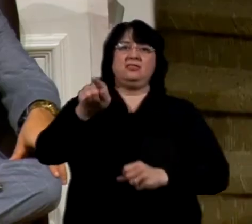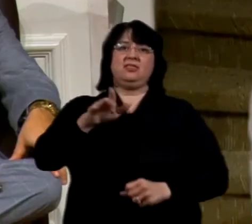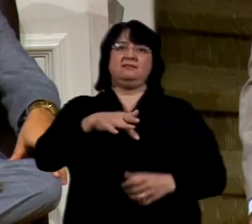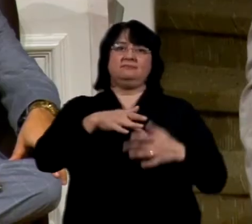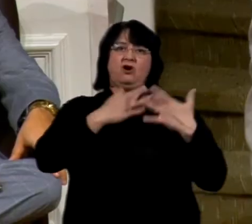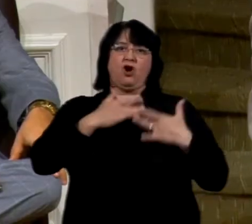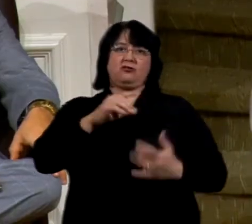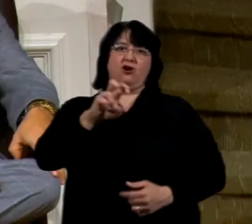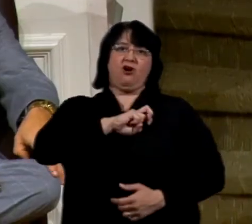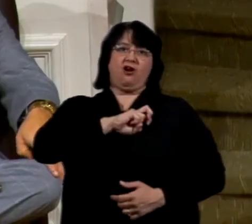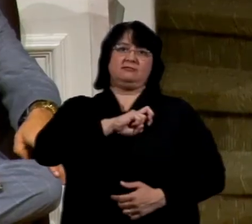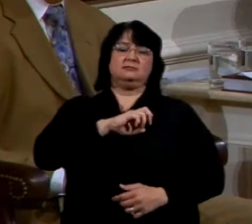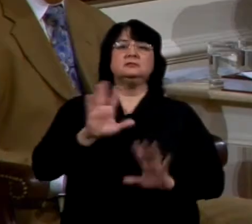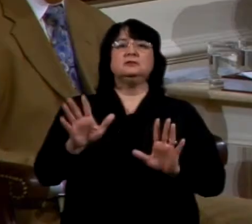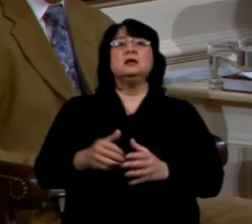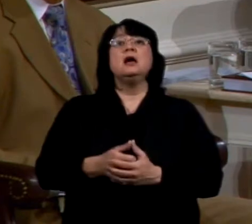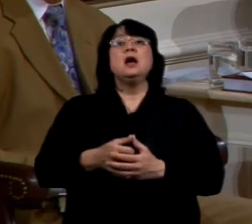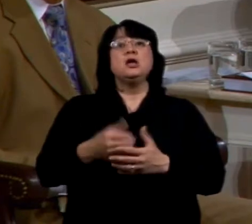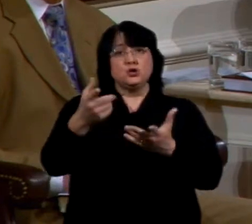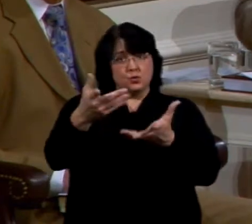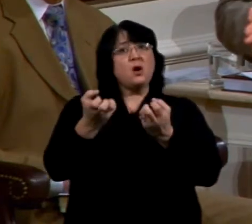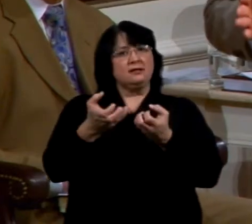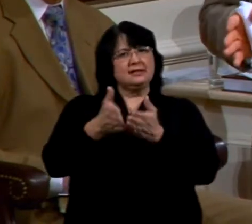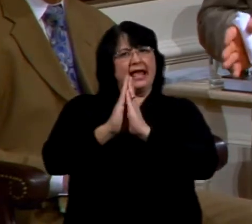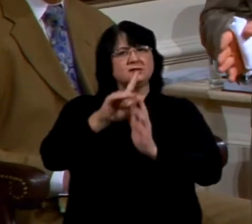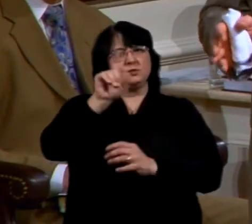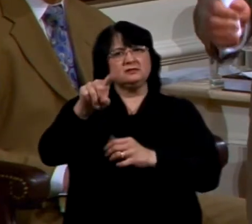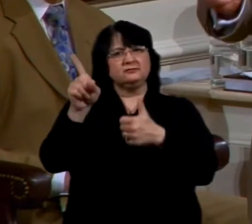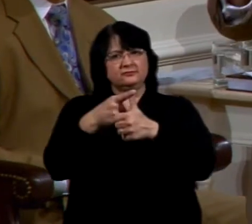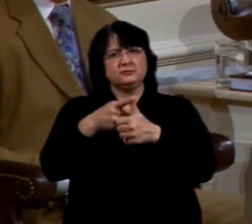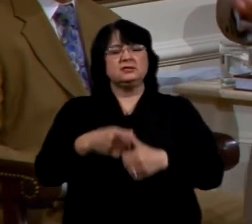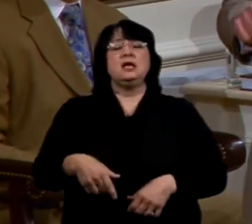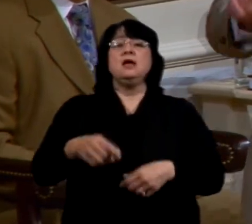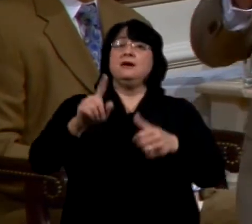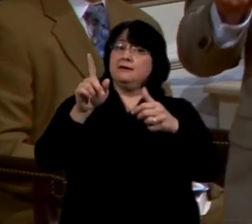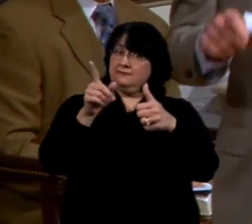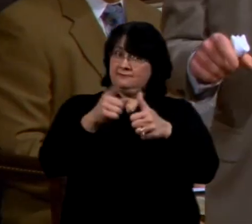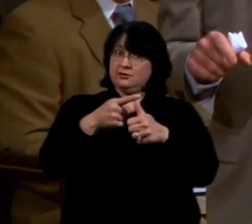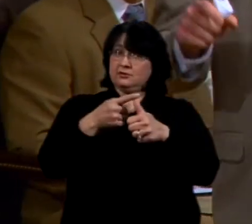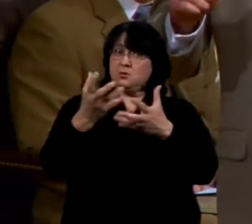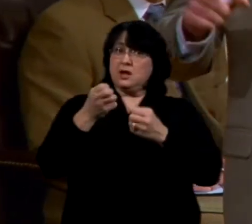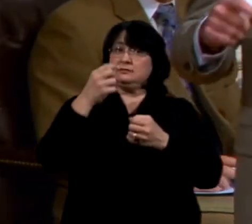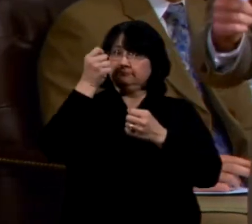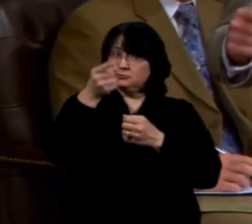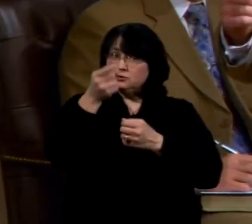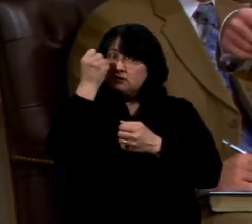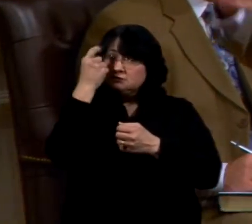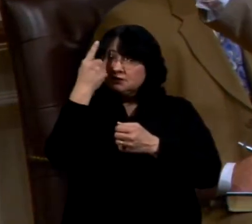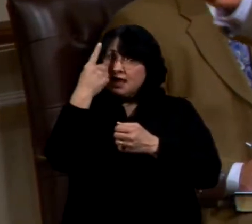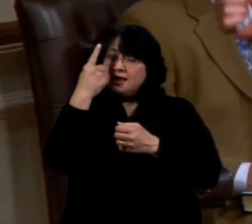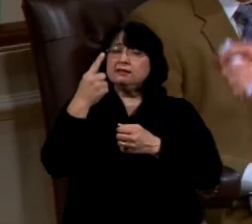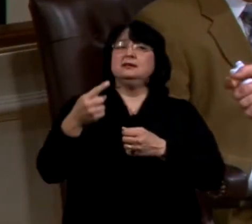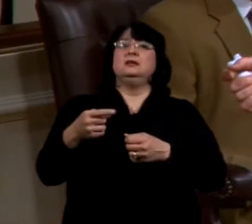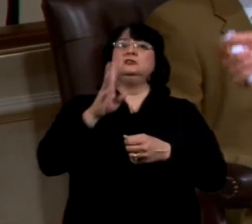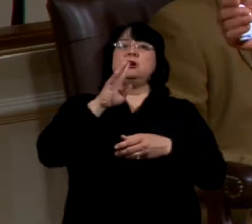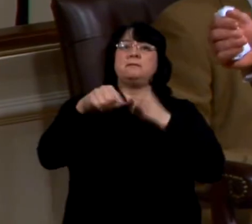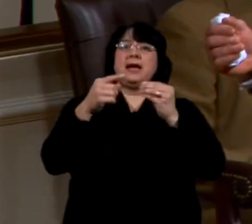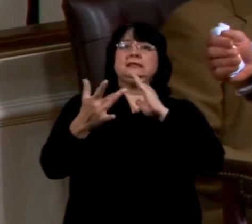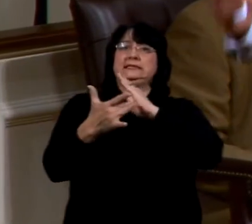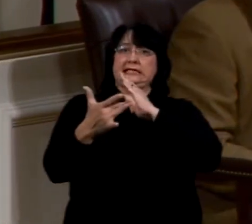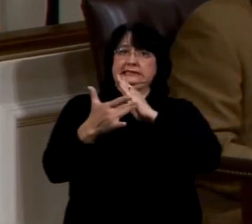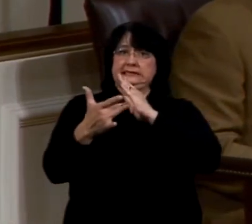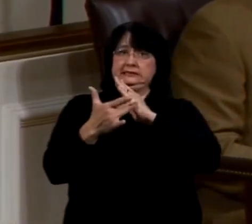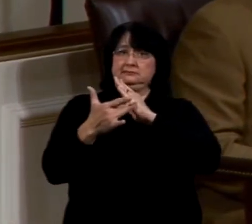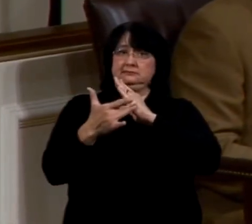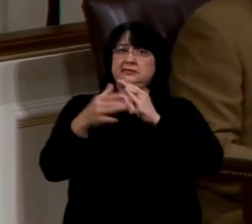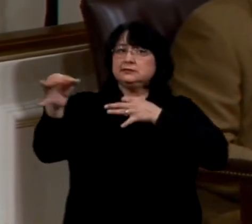questions. Now, I want to say this and preface this up front. Understand that tonight I'm talking about technique. I'm going to give